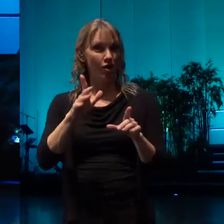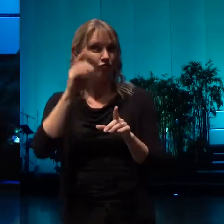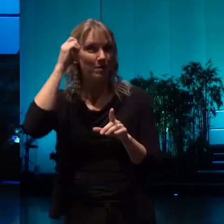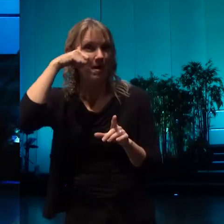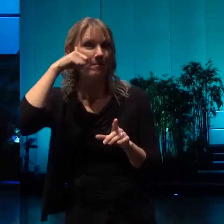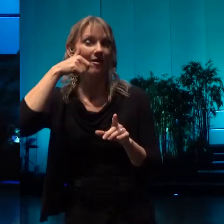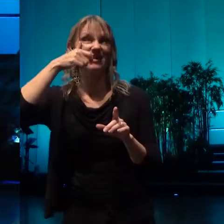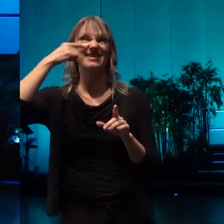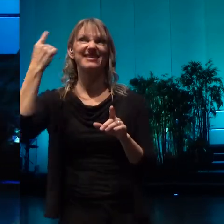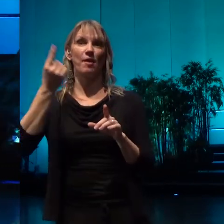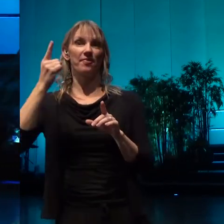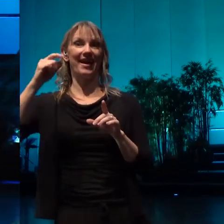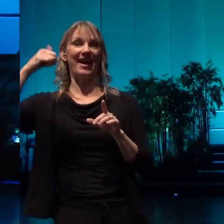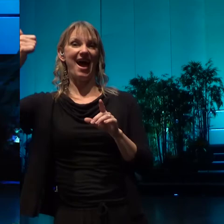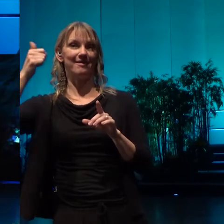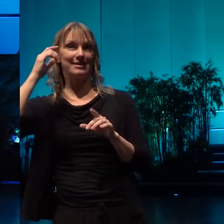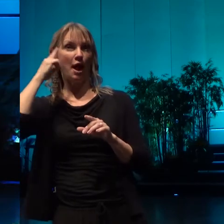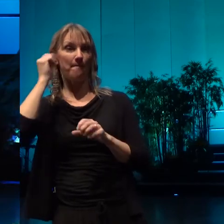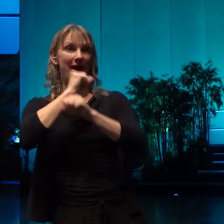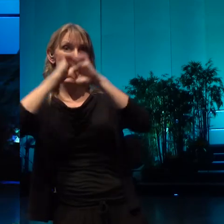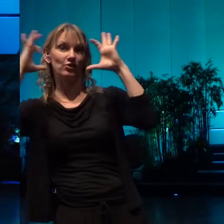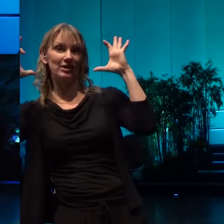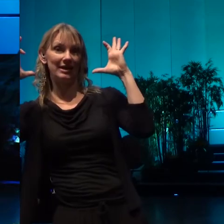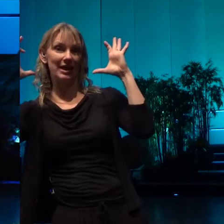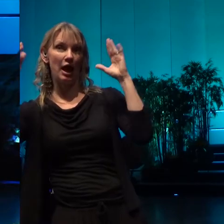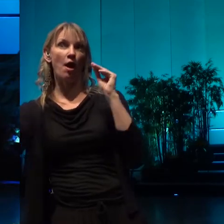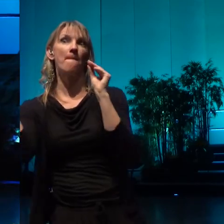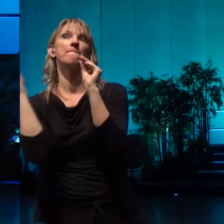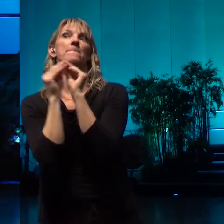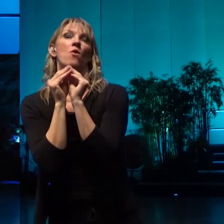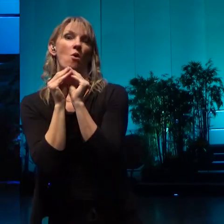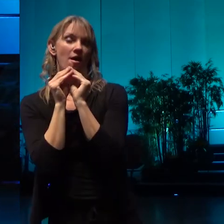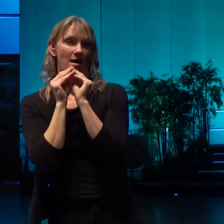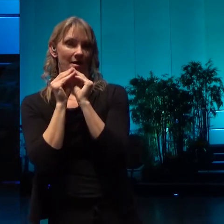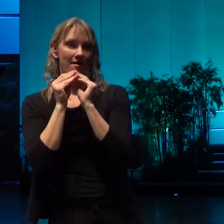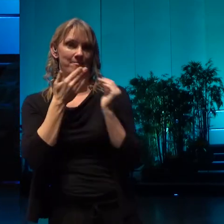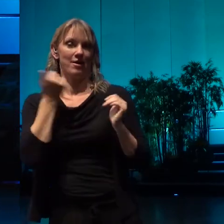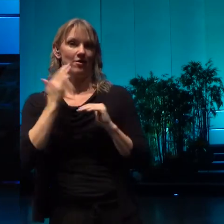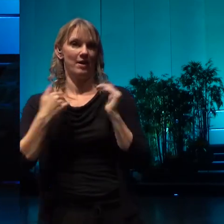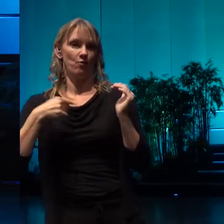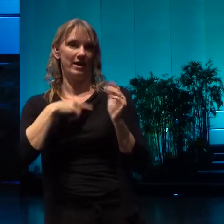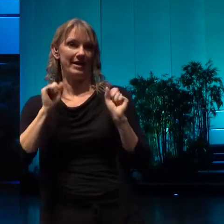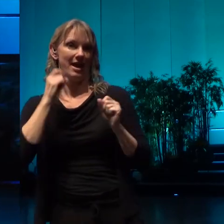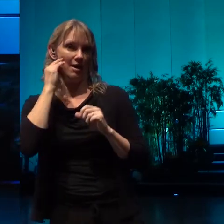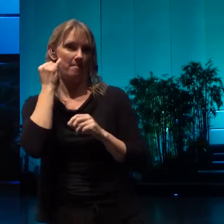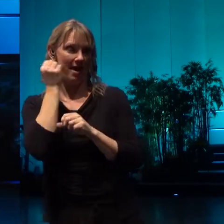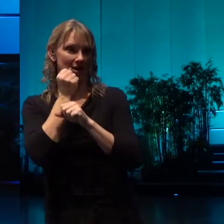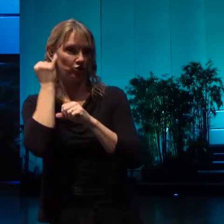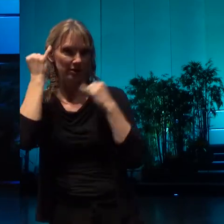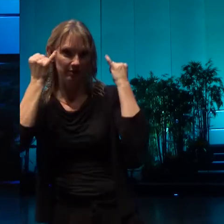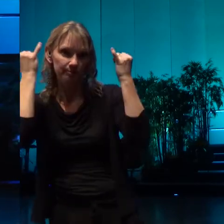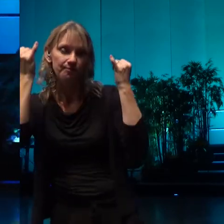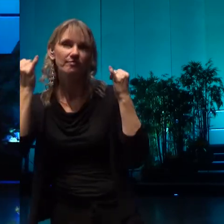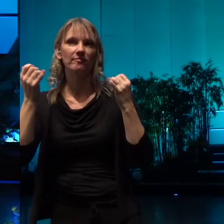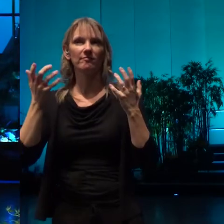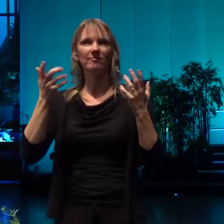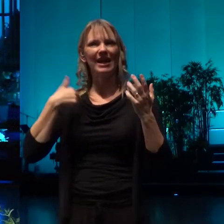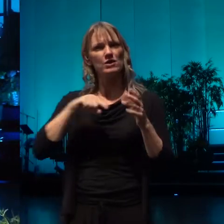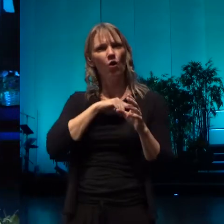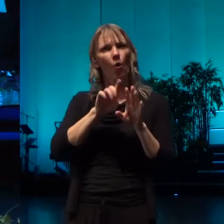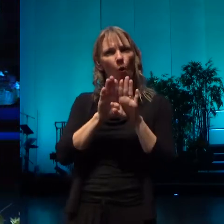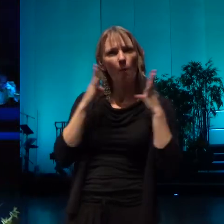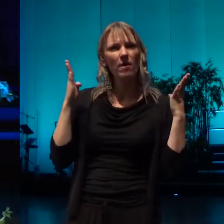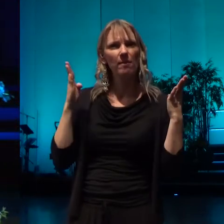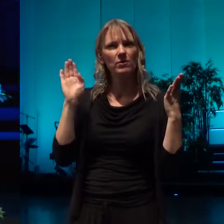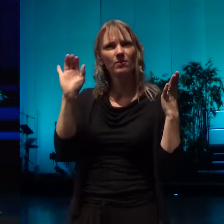even you can. And let's start downloading that. Let's start opening up to receive that resonance with the